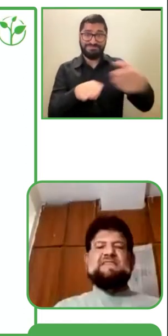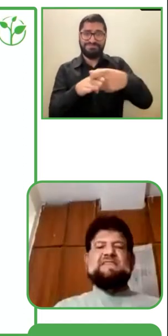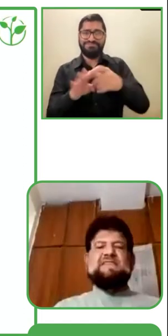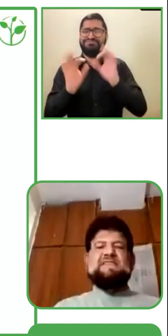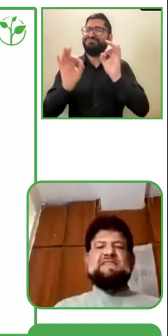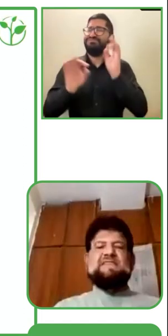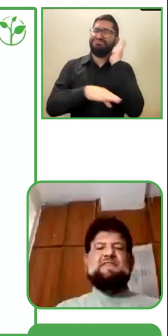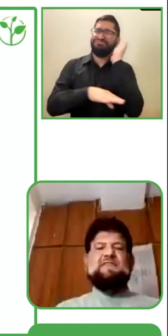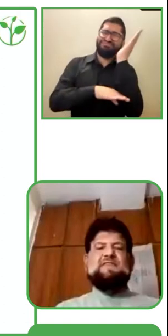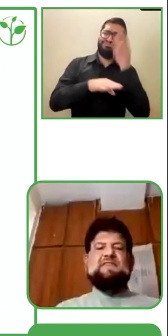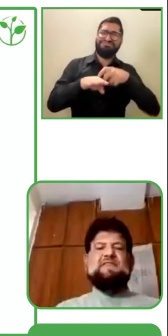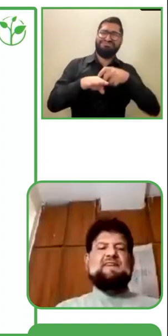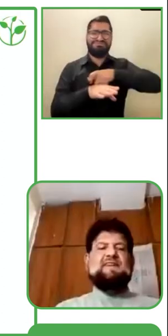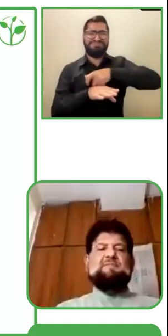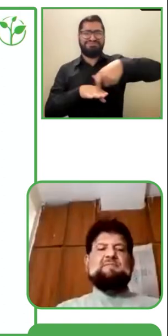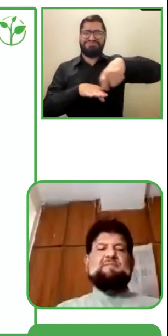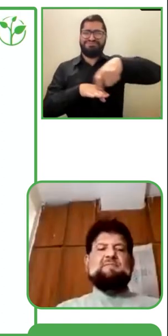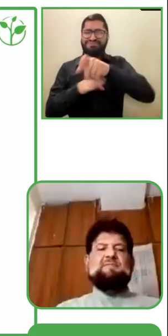men